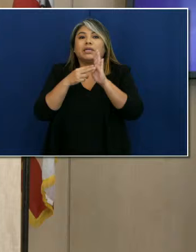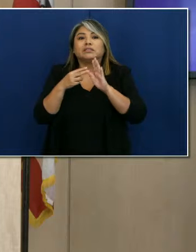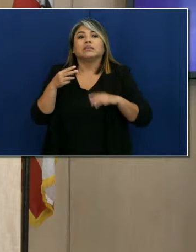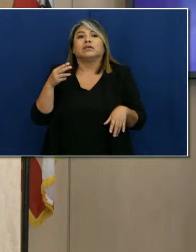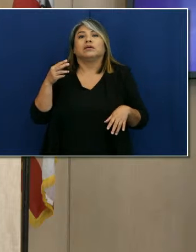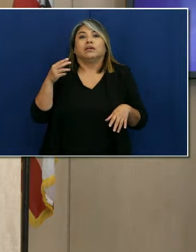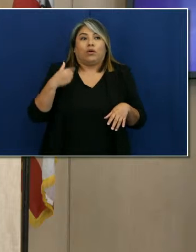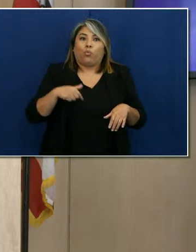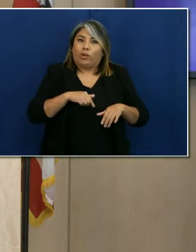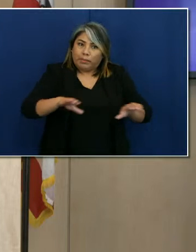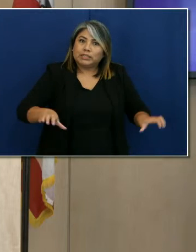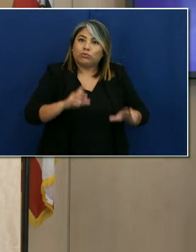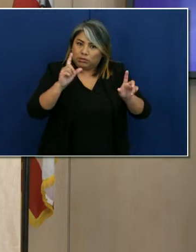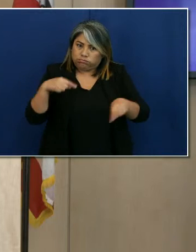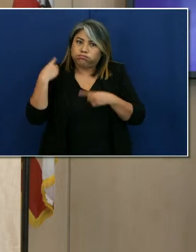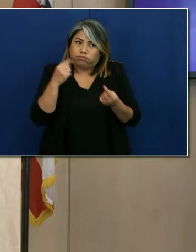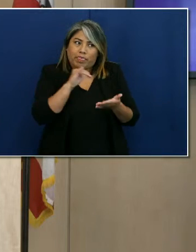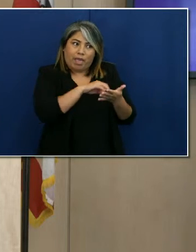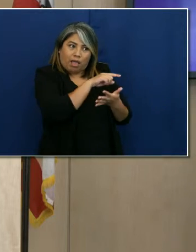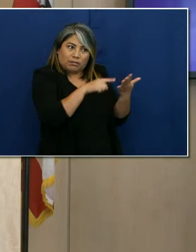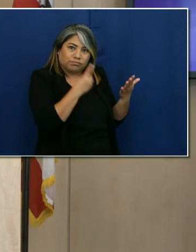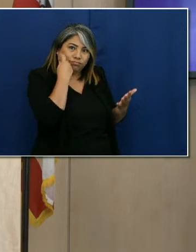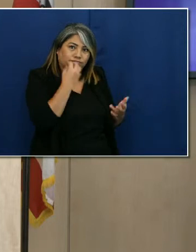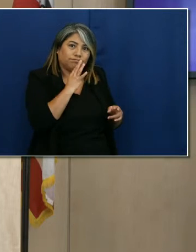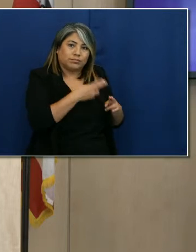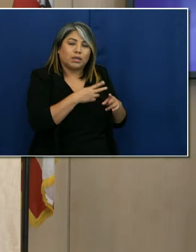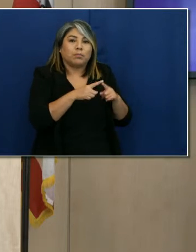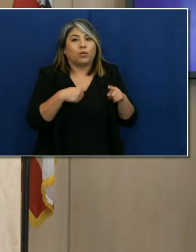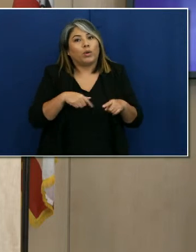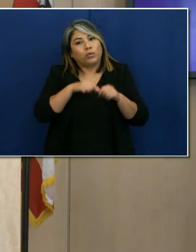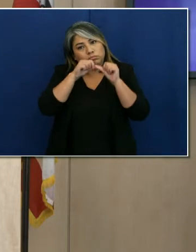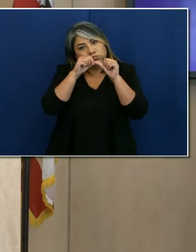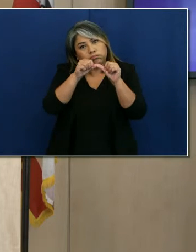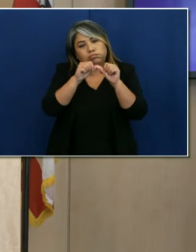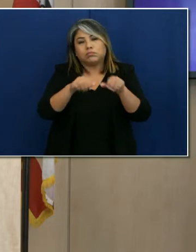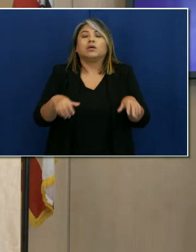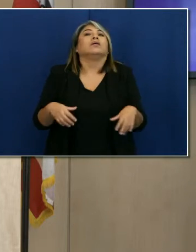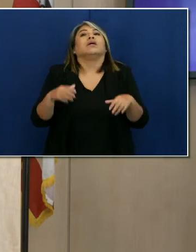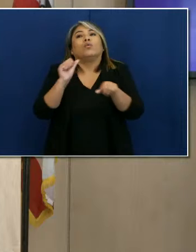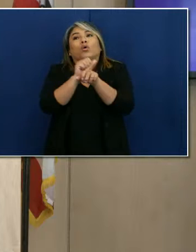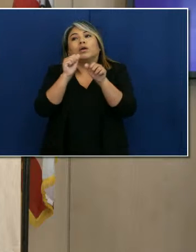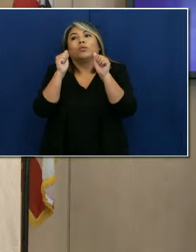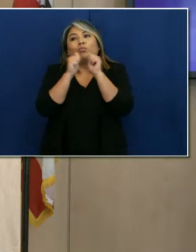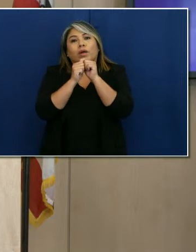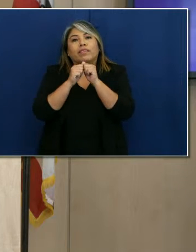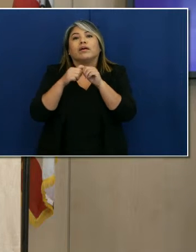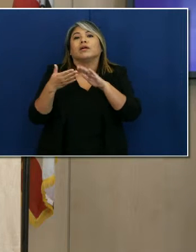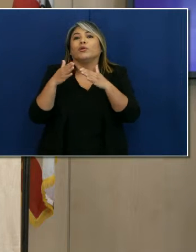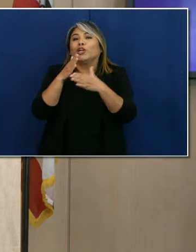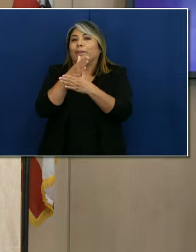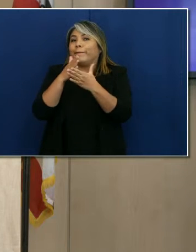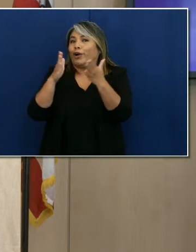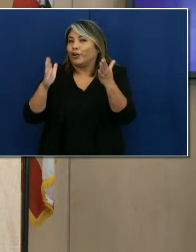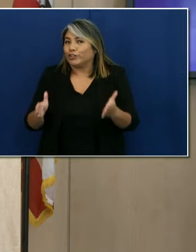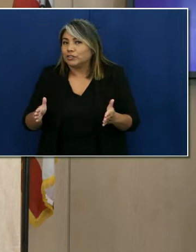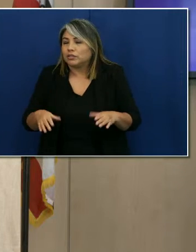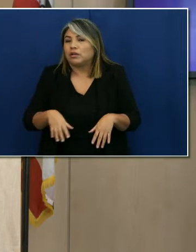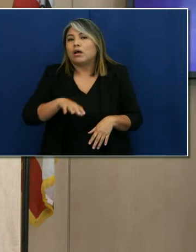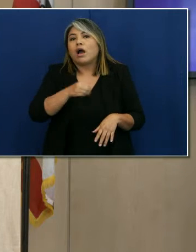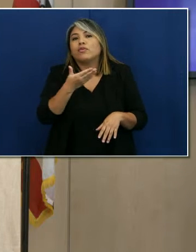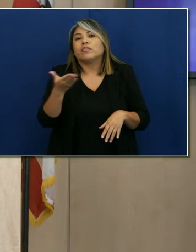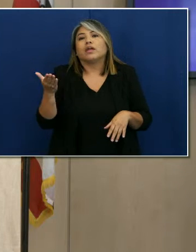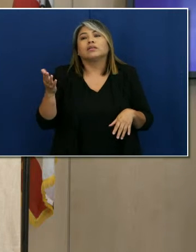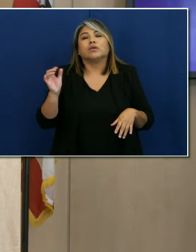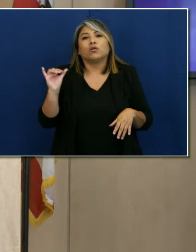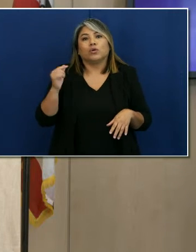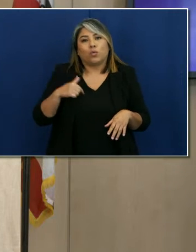have been doing and we will continue to do in collaboration with our community partners. There are other things, though, that